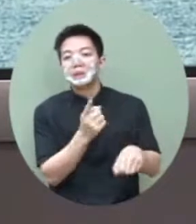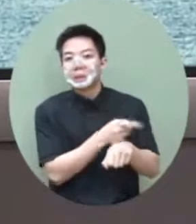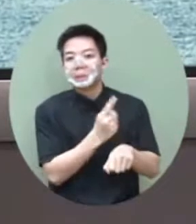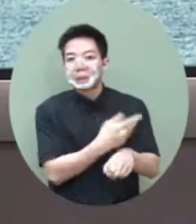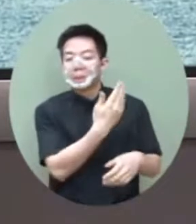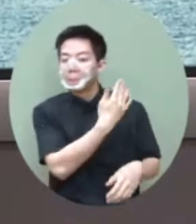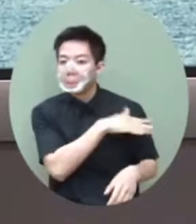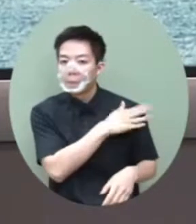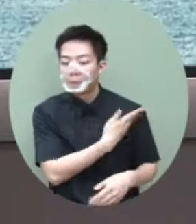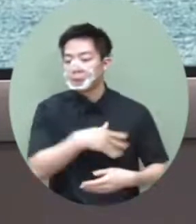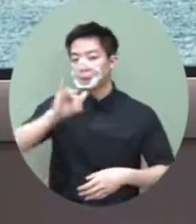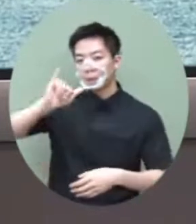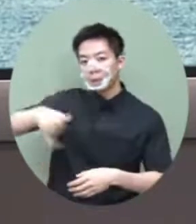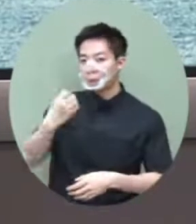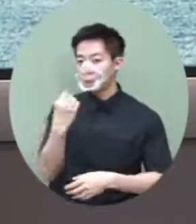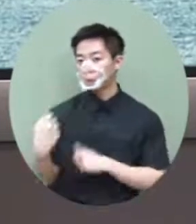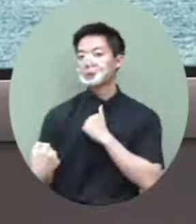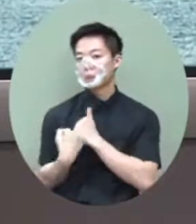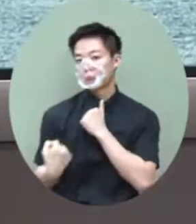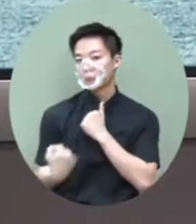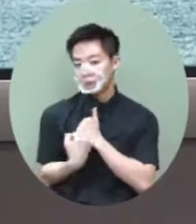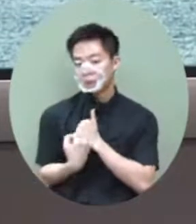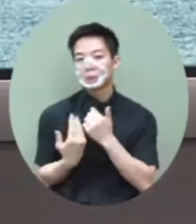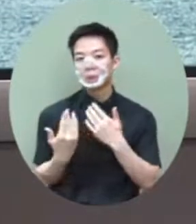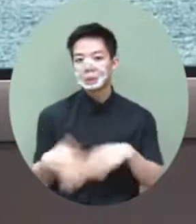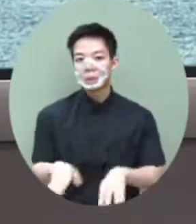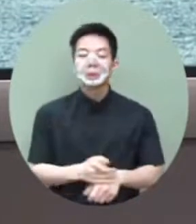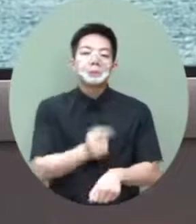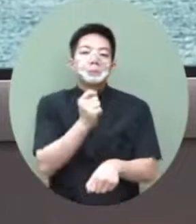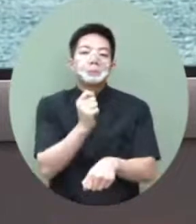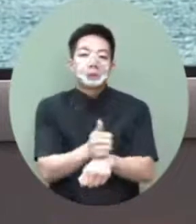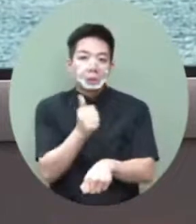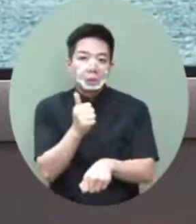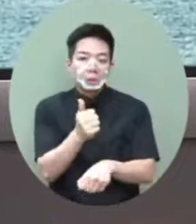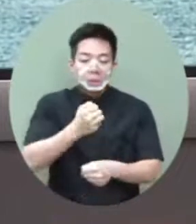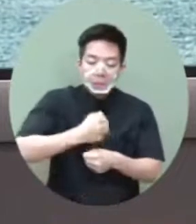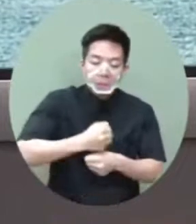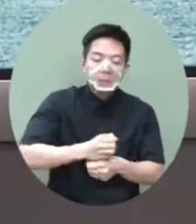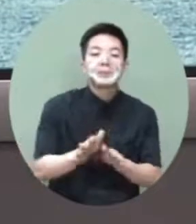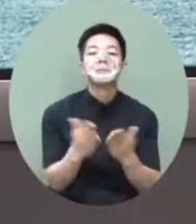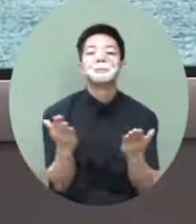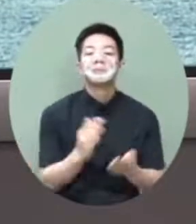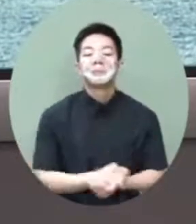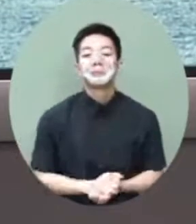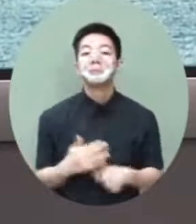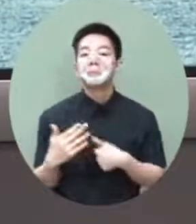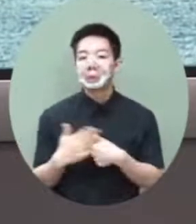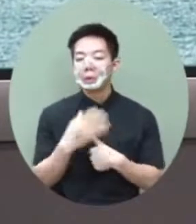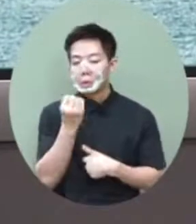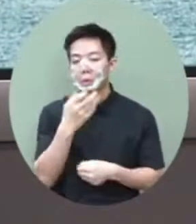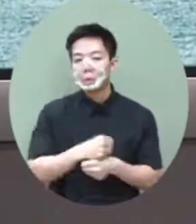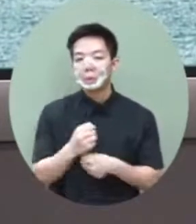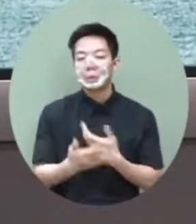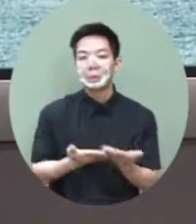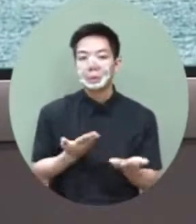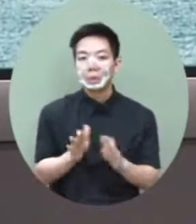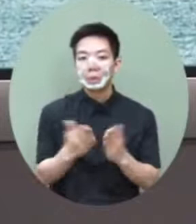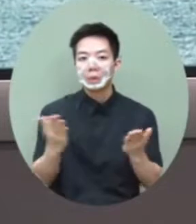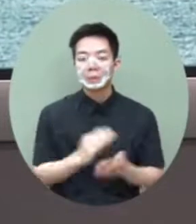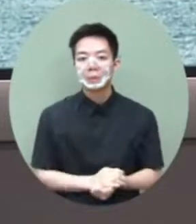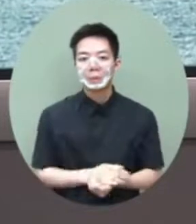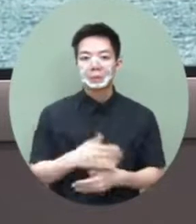Guangdong provincial government for the deployment of close to 400